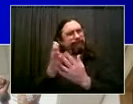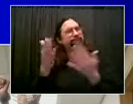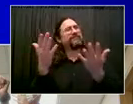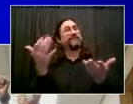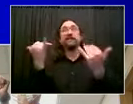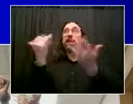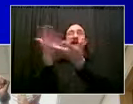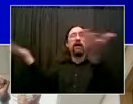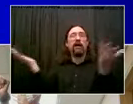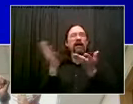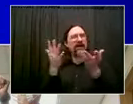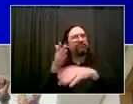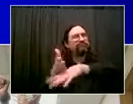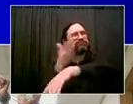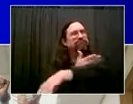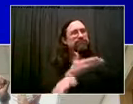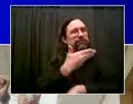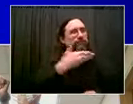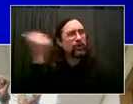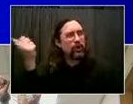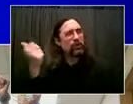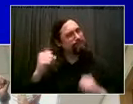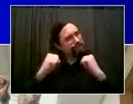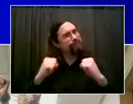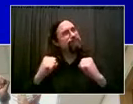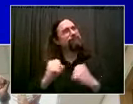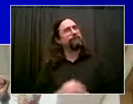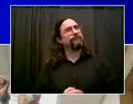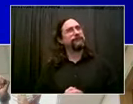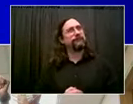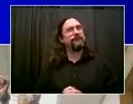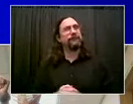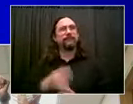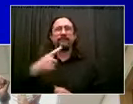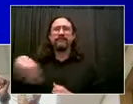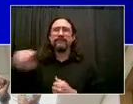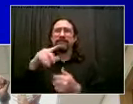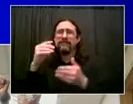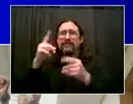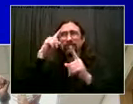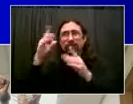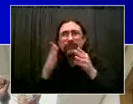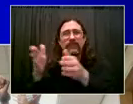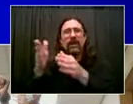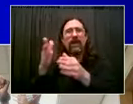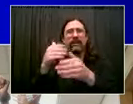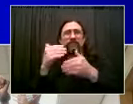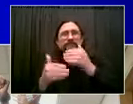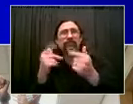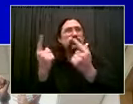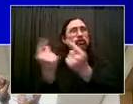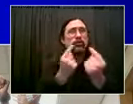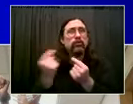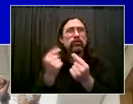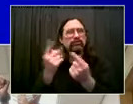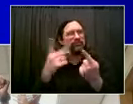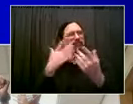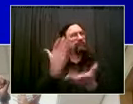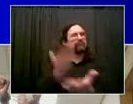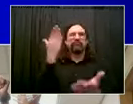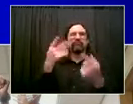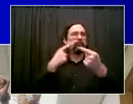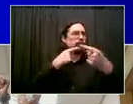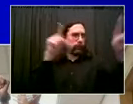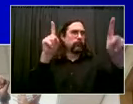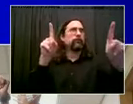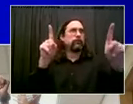works. Vaccination equals freedom. Simple as that. Vaccination equals freedom. More and more people getting